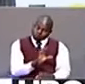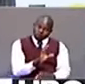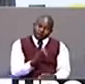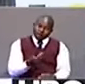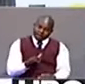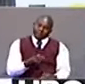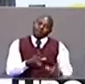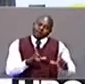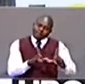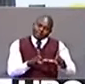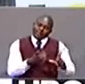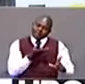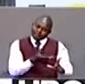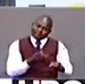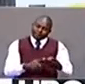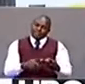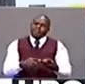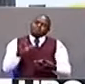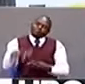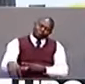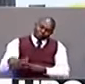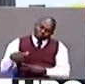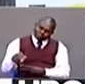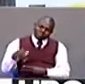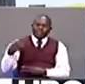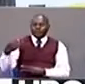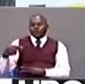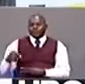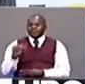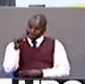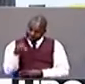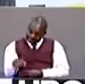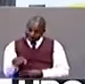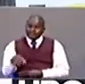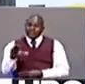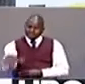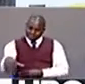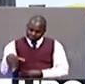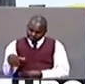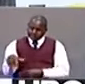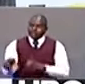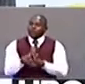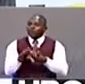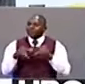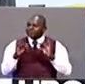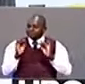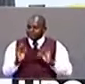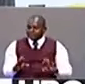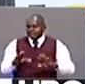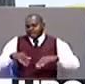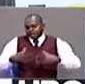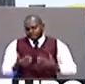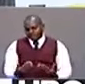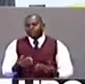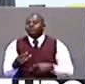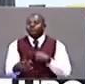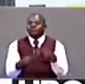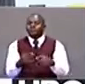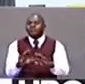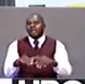the mining license, and those who are mining there now, yes, are mining illegally. But how do we